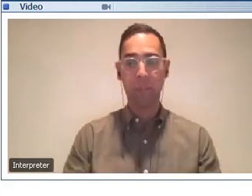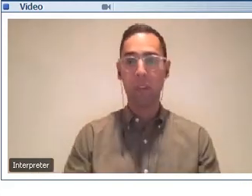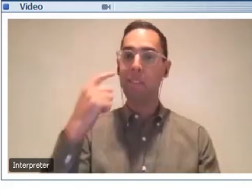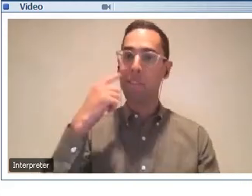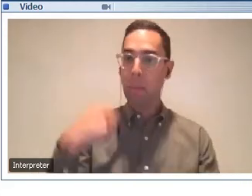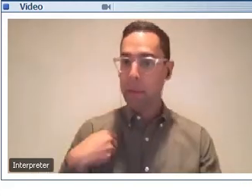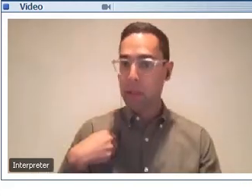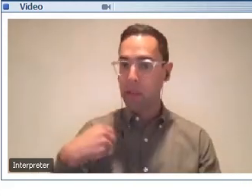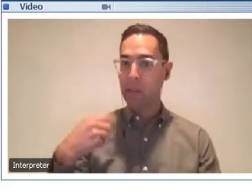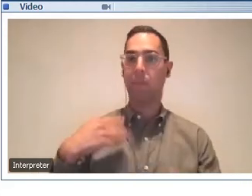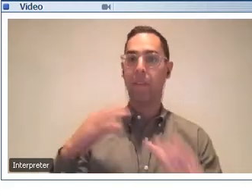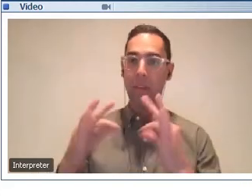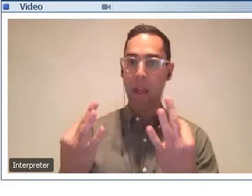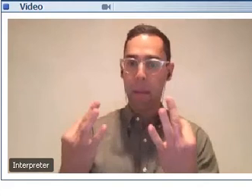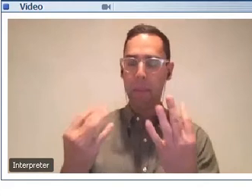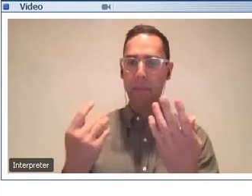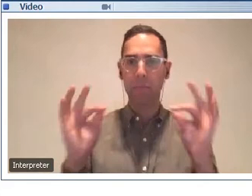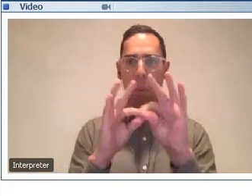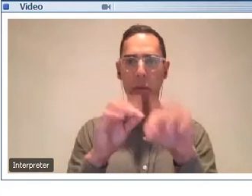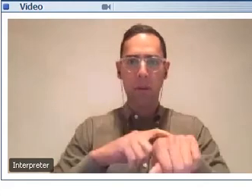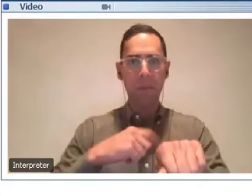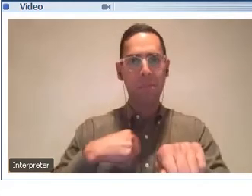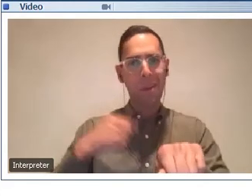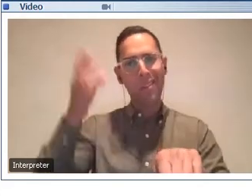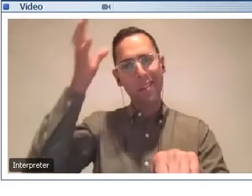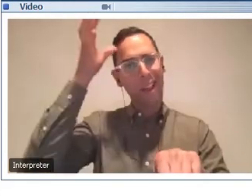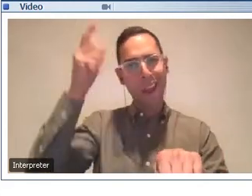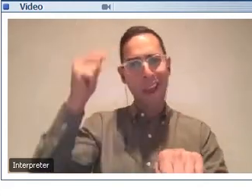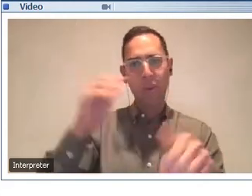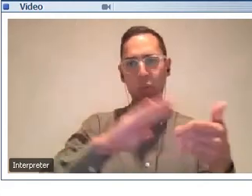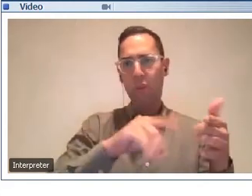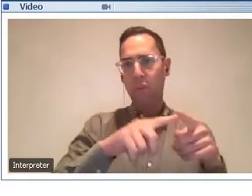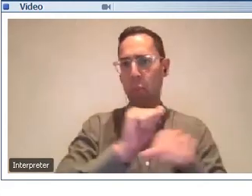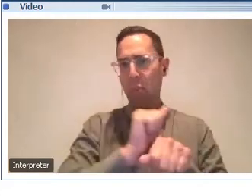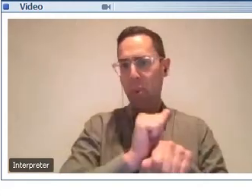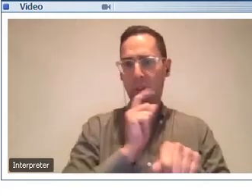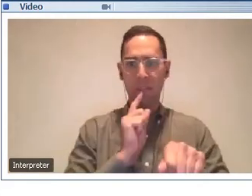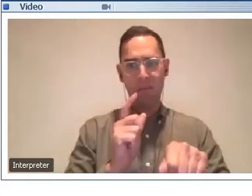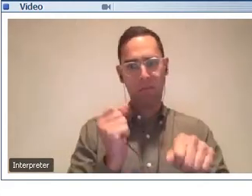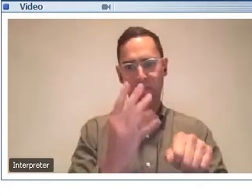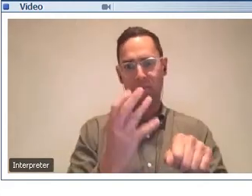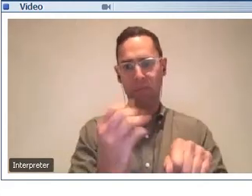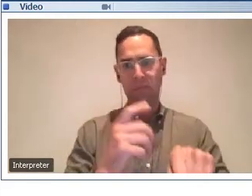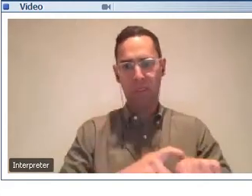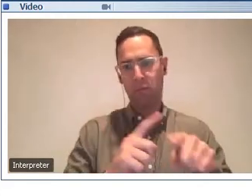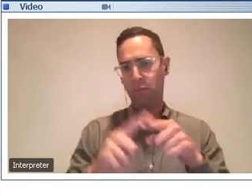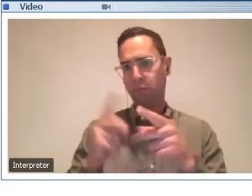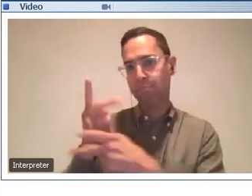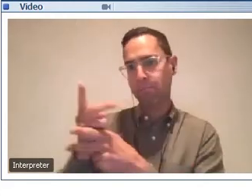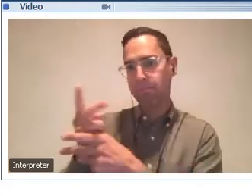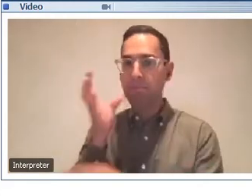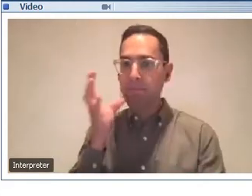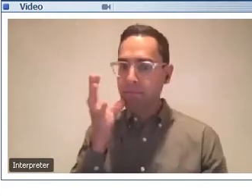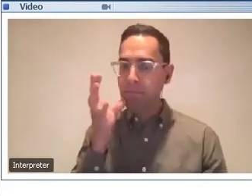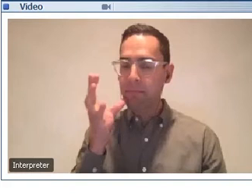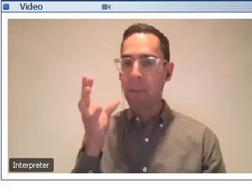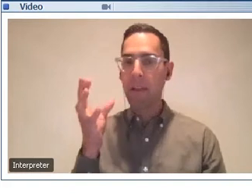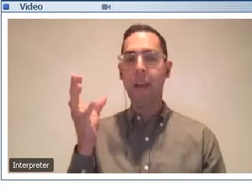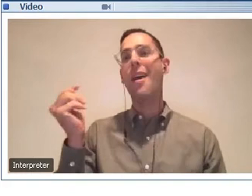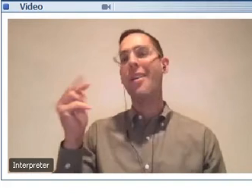there. And then that was the beginning of the journey. Because then once I received a diagnosis, I had